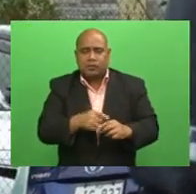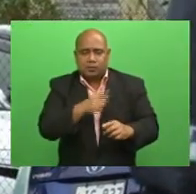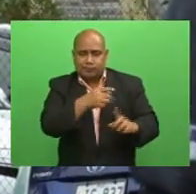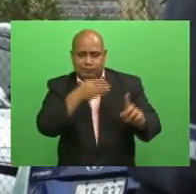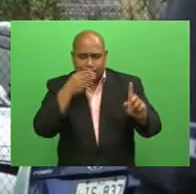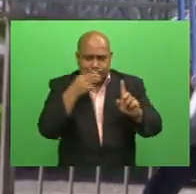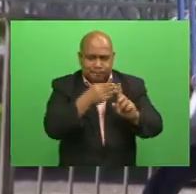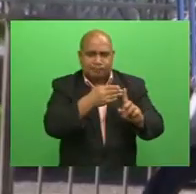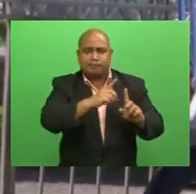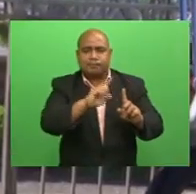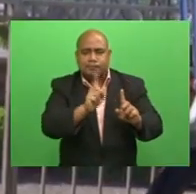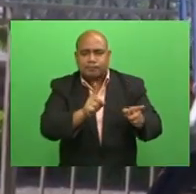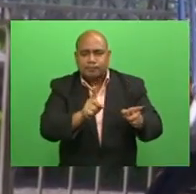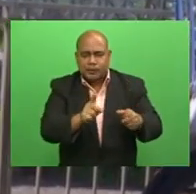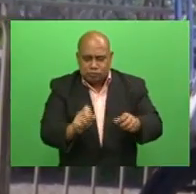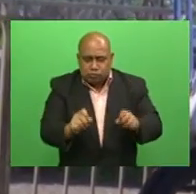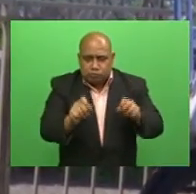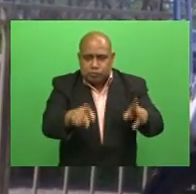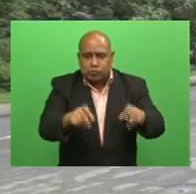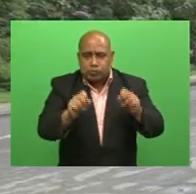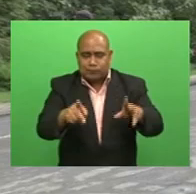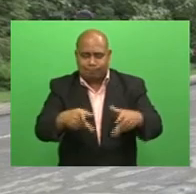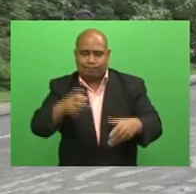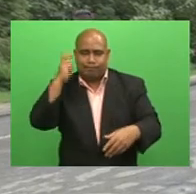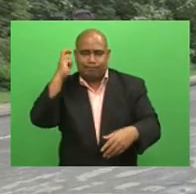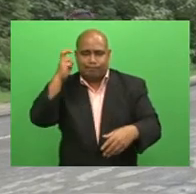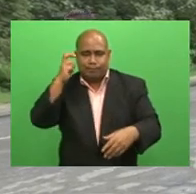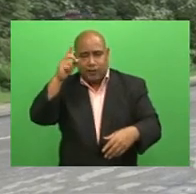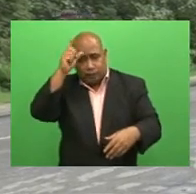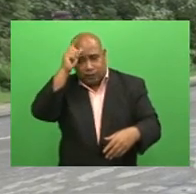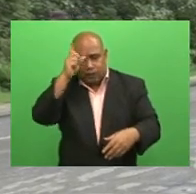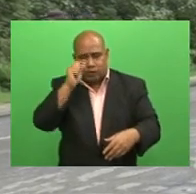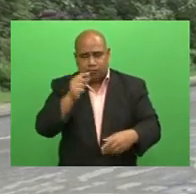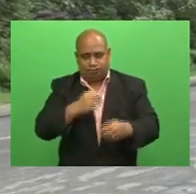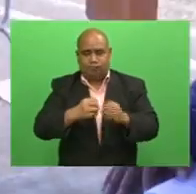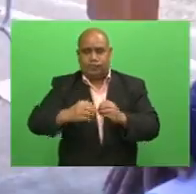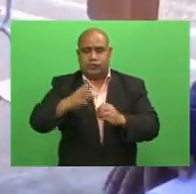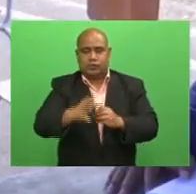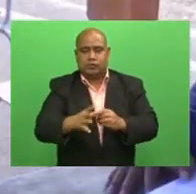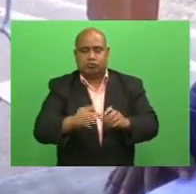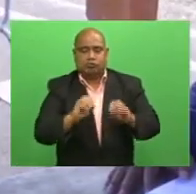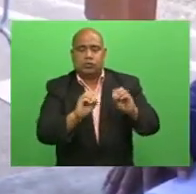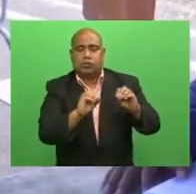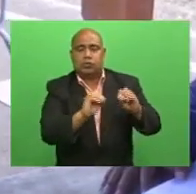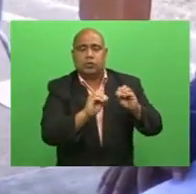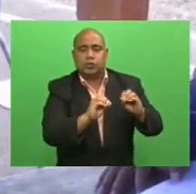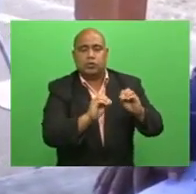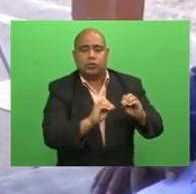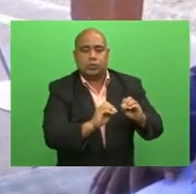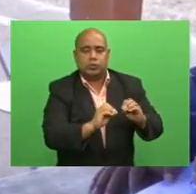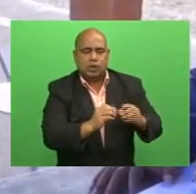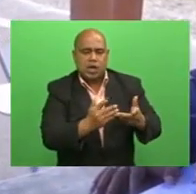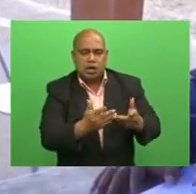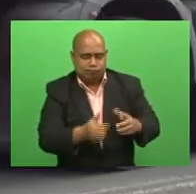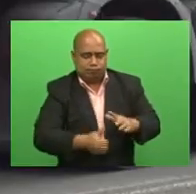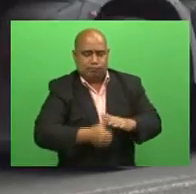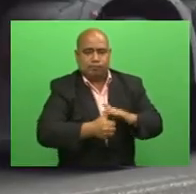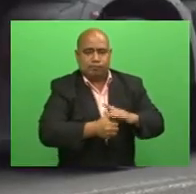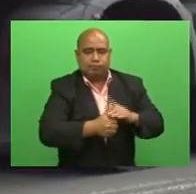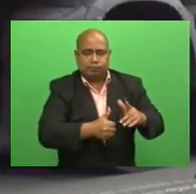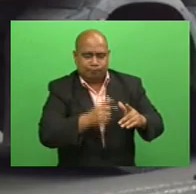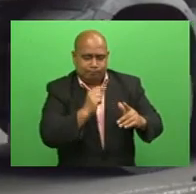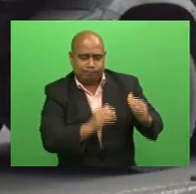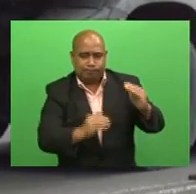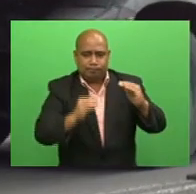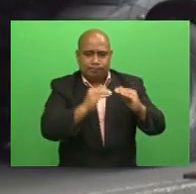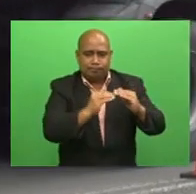be training Fijian officers to improve their knowledge of early access to justice initiatives and Fiji's implementation of the UN